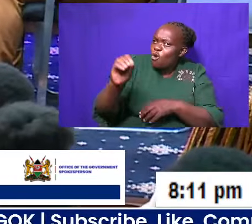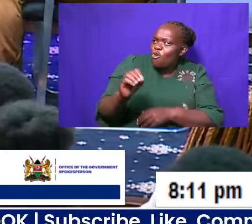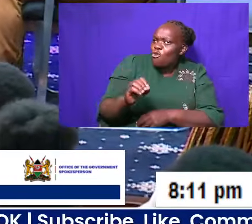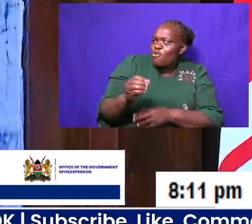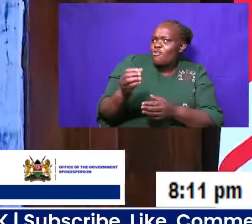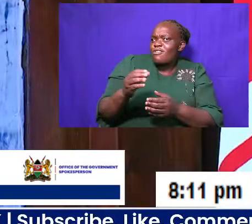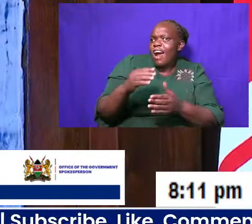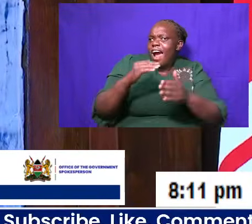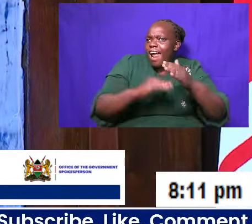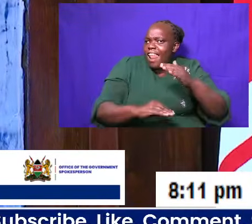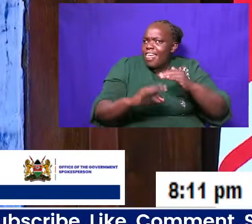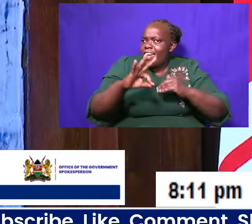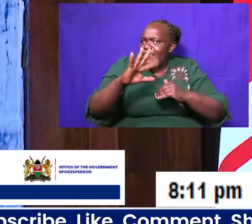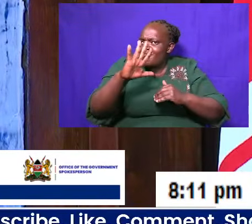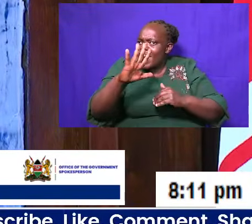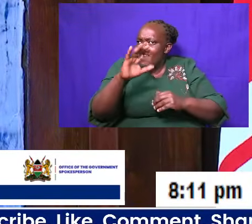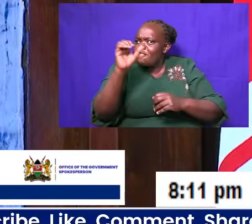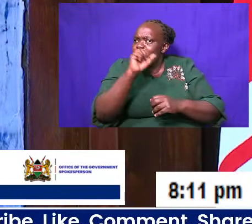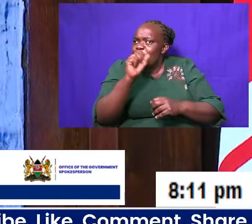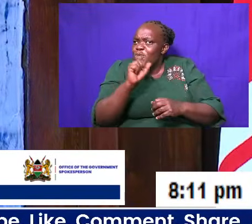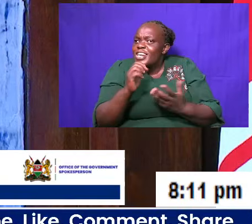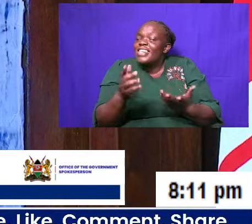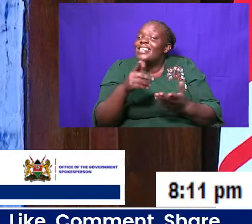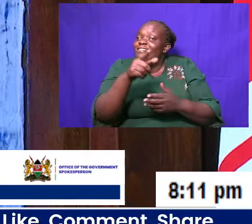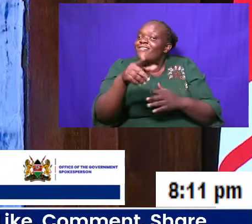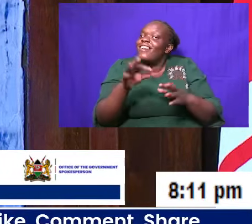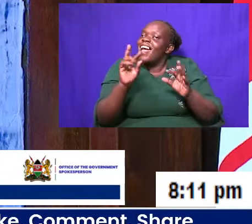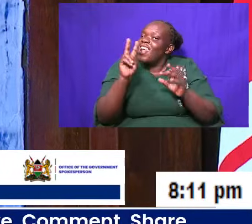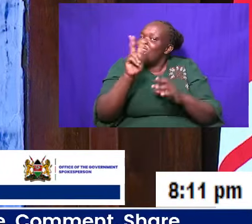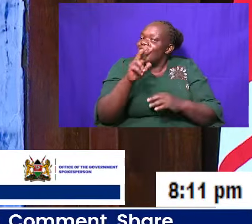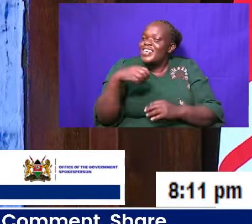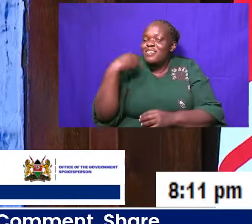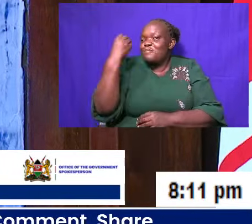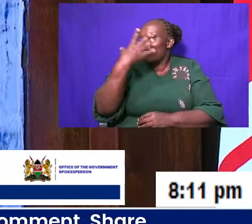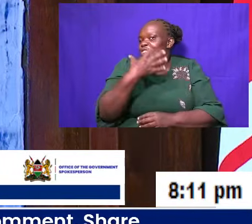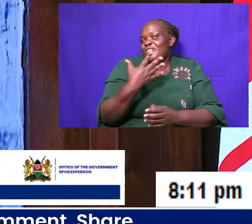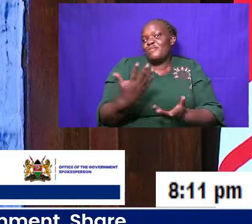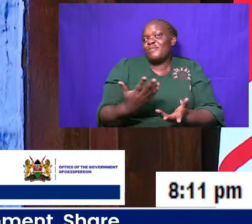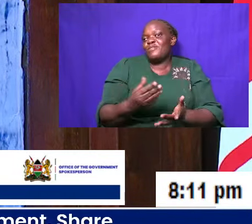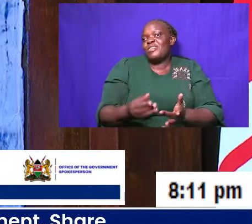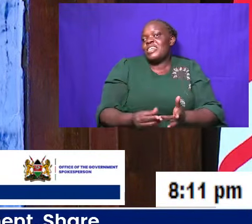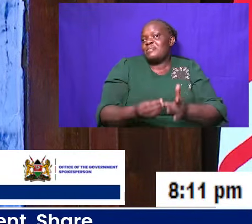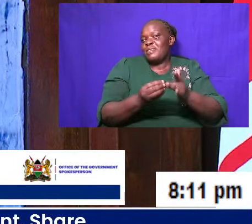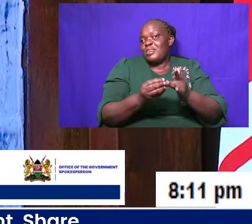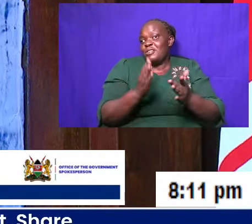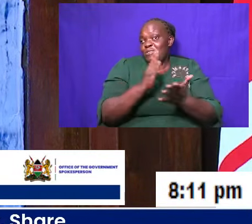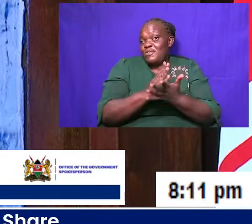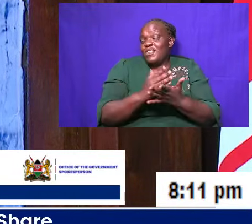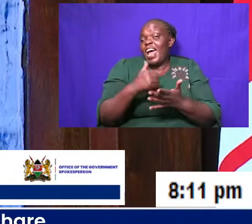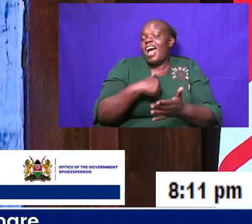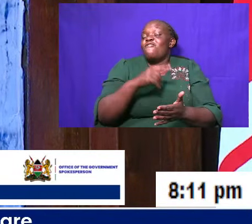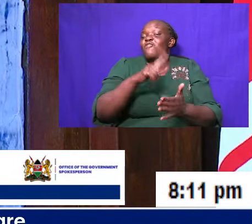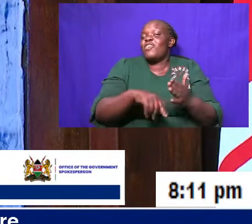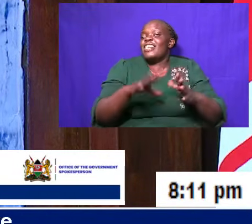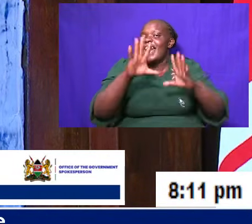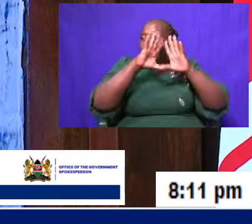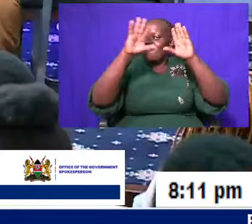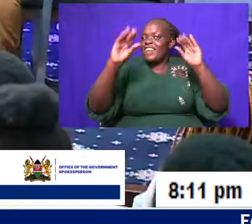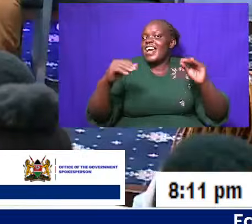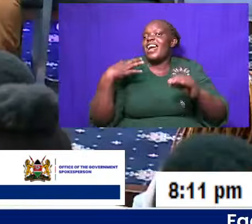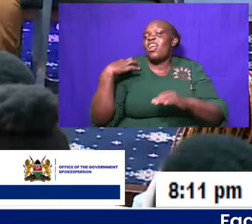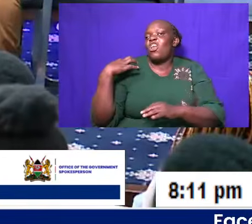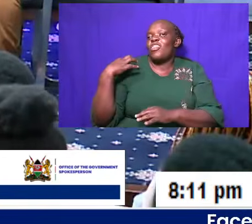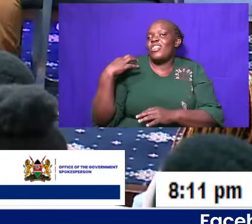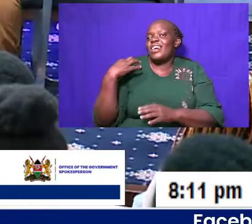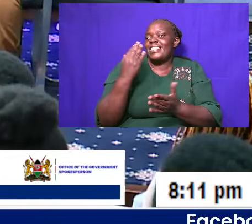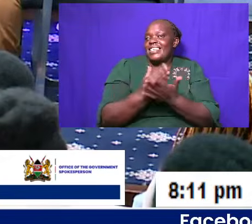of 35. Here you are looking all distinguished and uko na ile inaitwa African attire. Yeah. I think we were in the